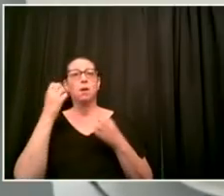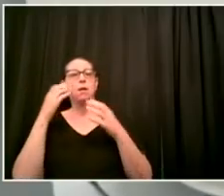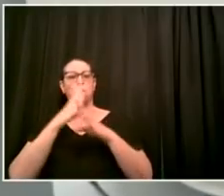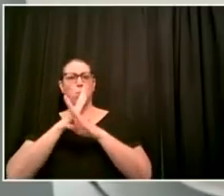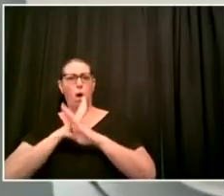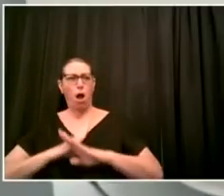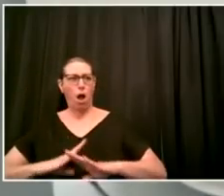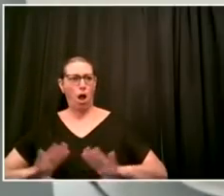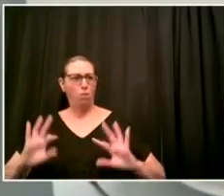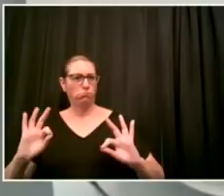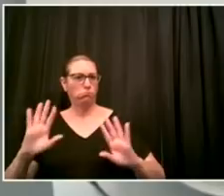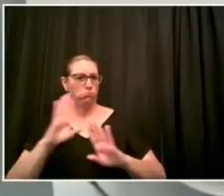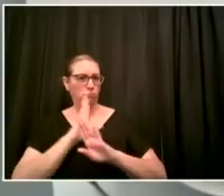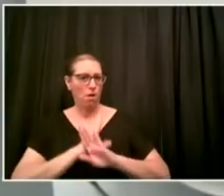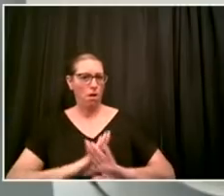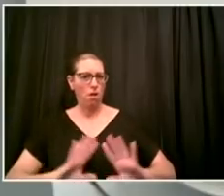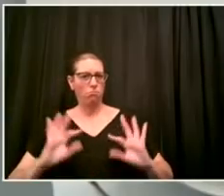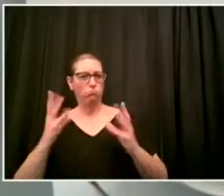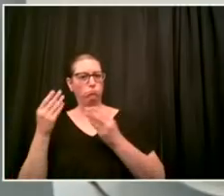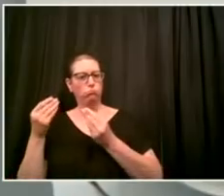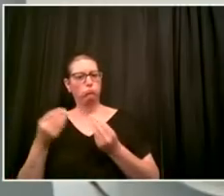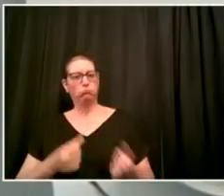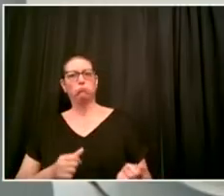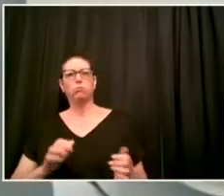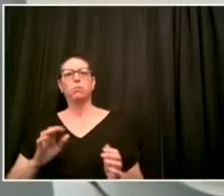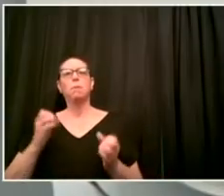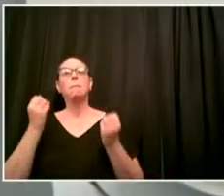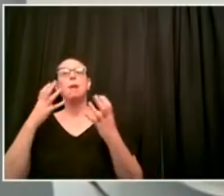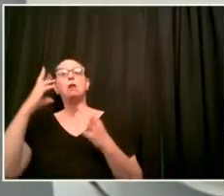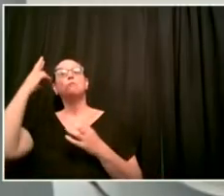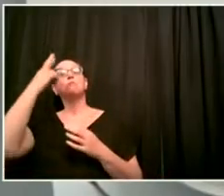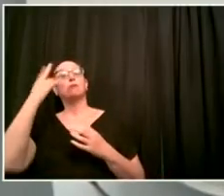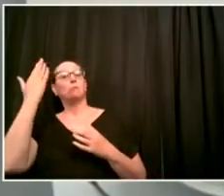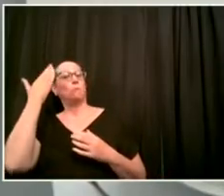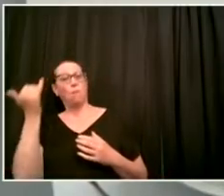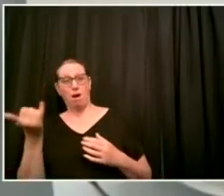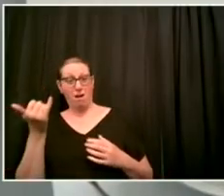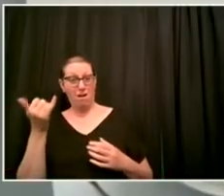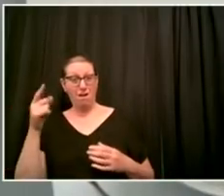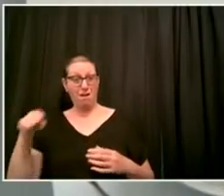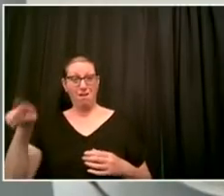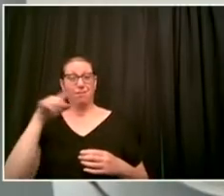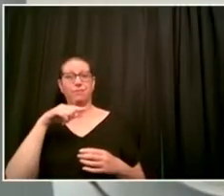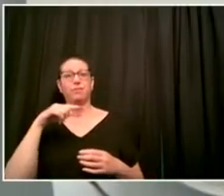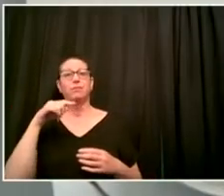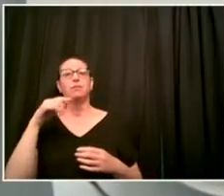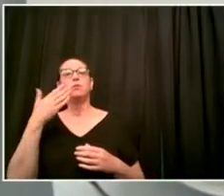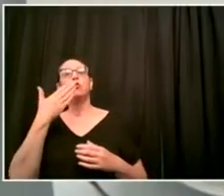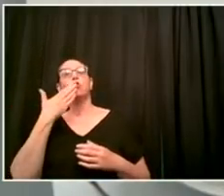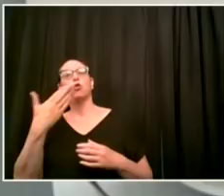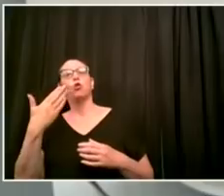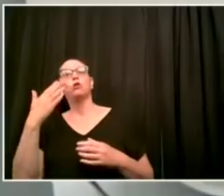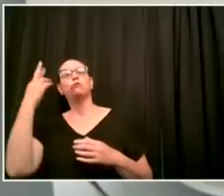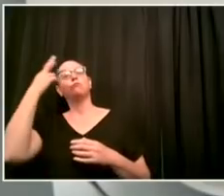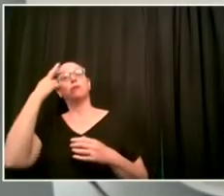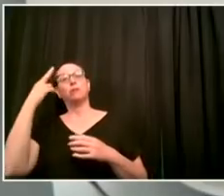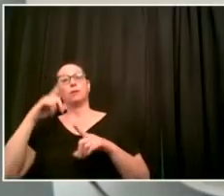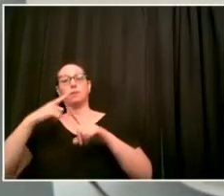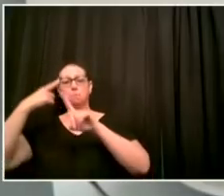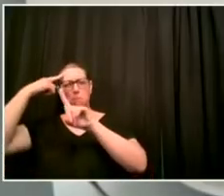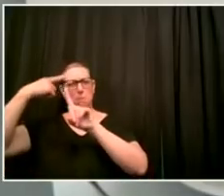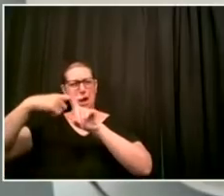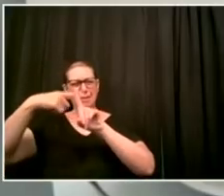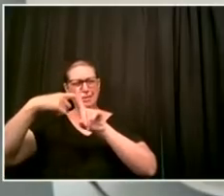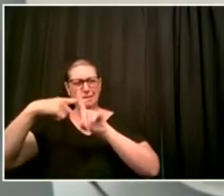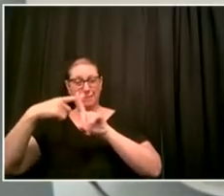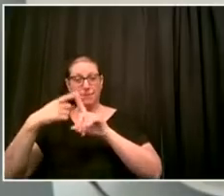even positive because there are fewer cars on the road. There are many fewer car accidents. Homicides